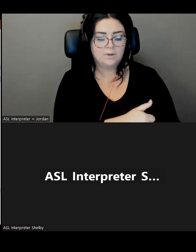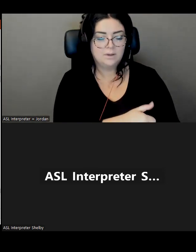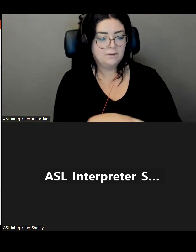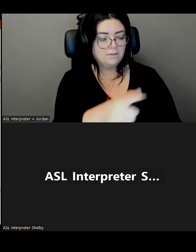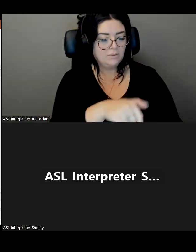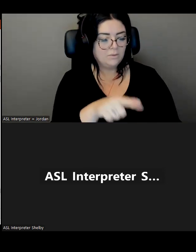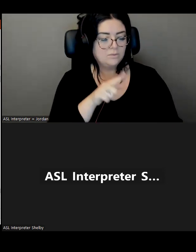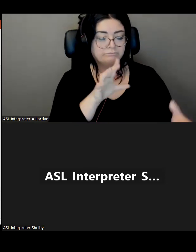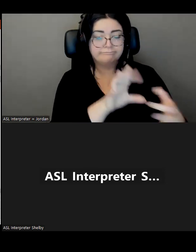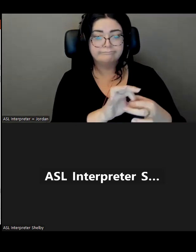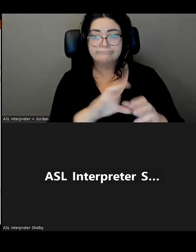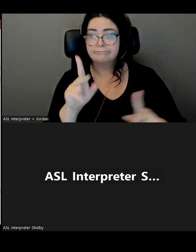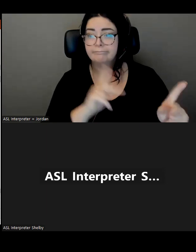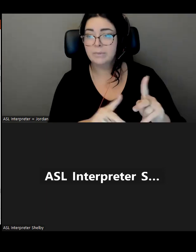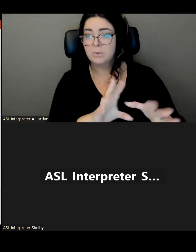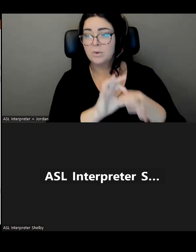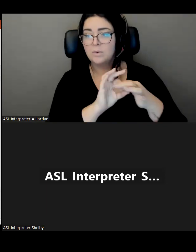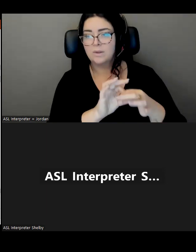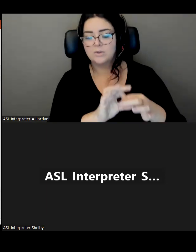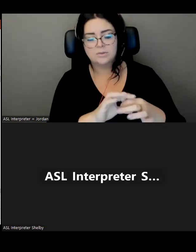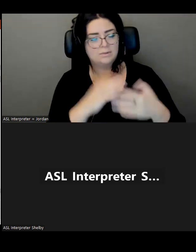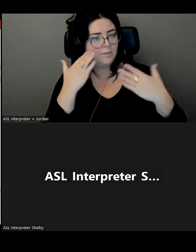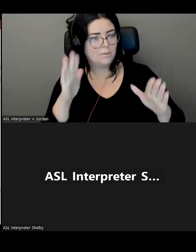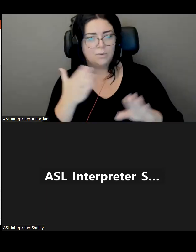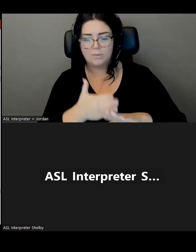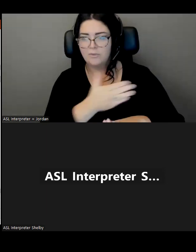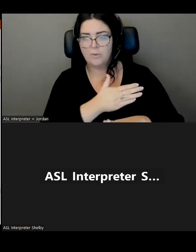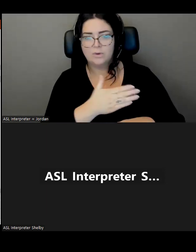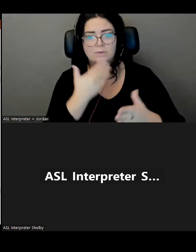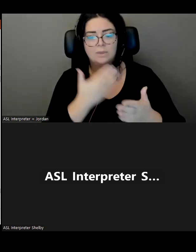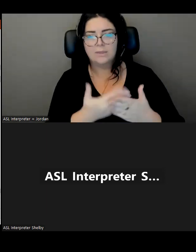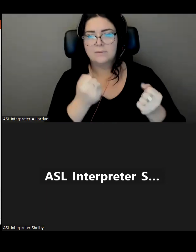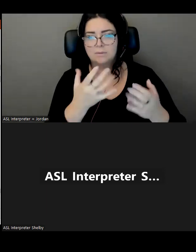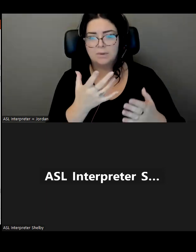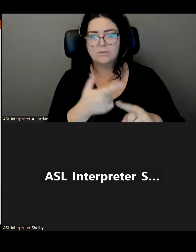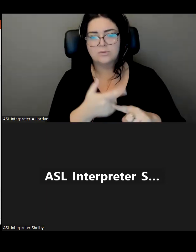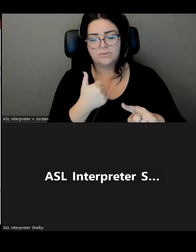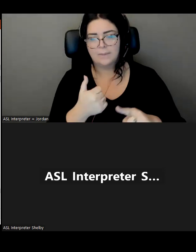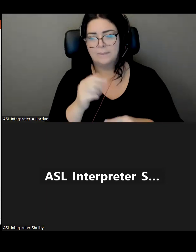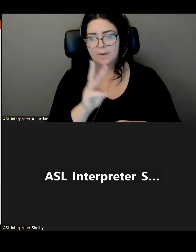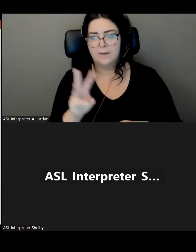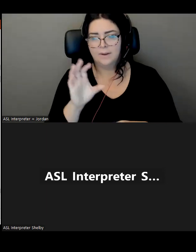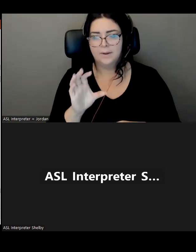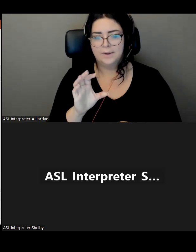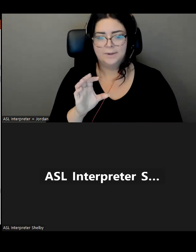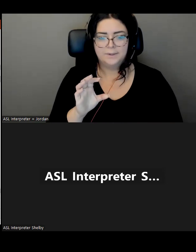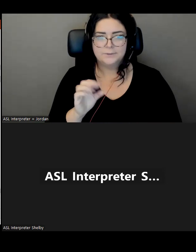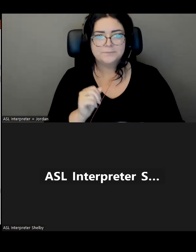have without the network of the wellness coalitions. And that's really what they are, is